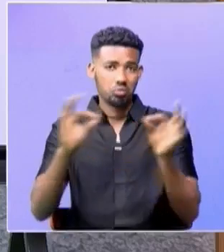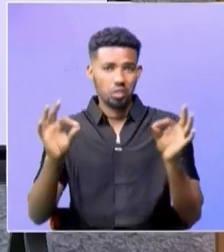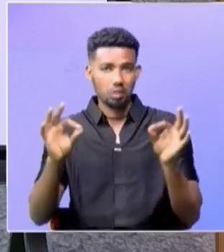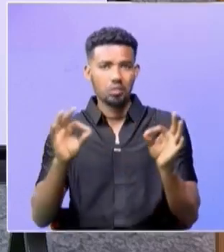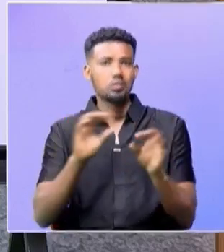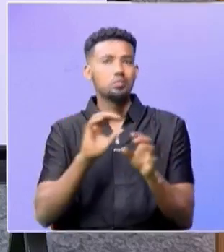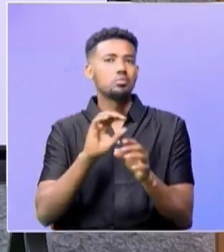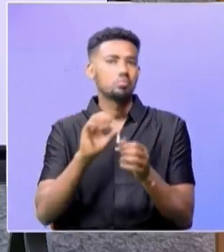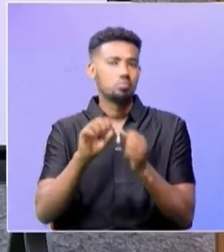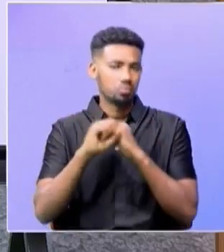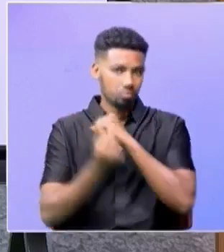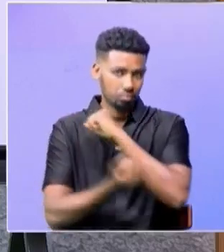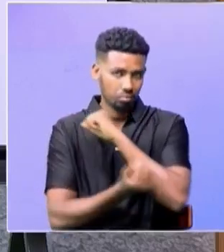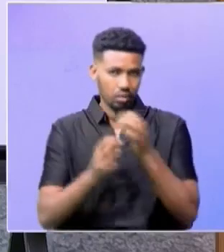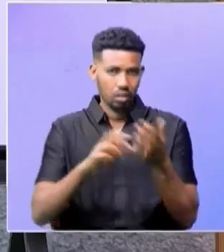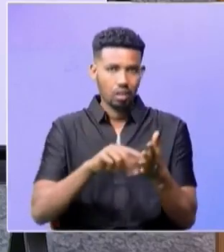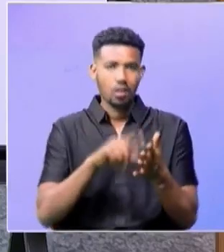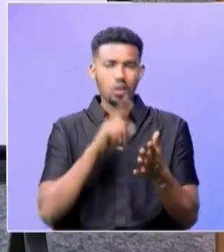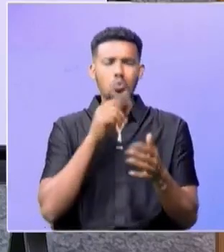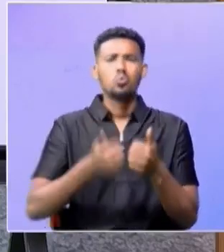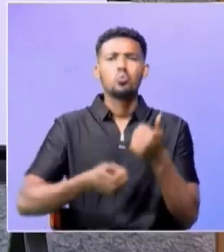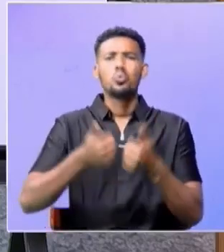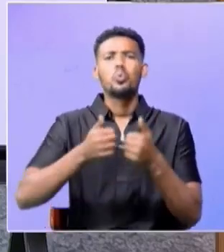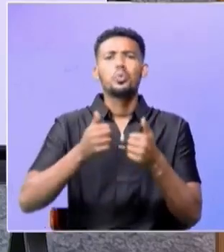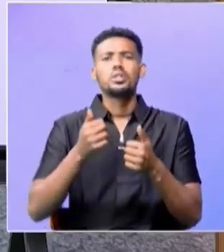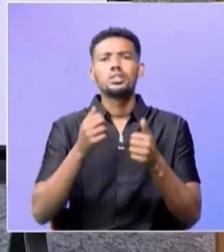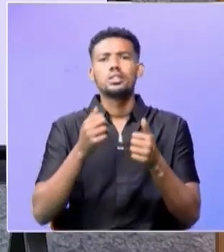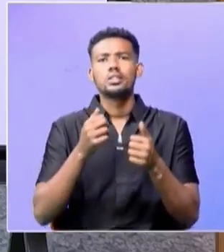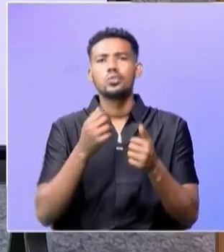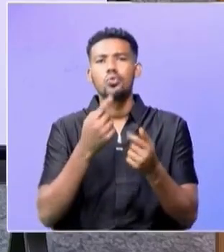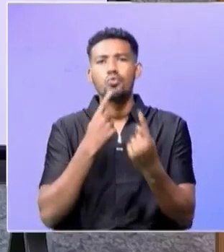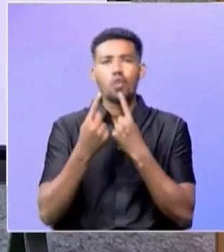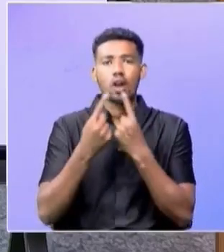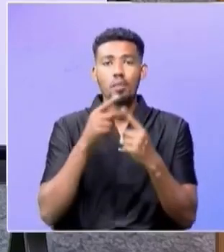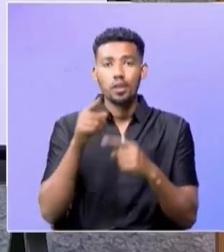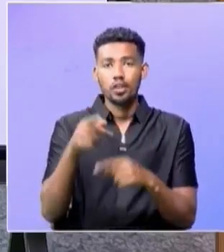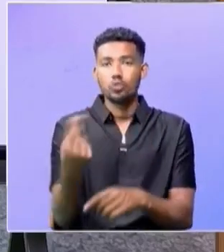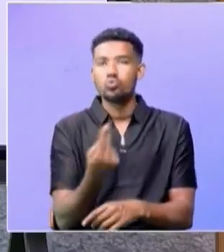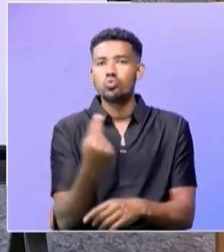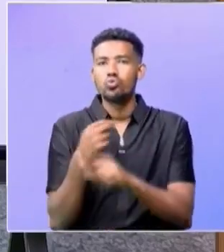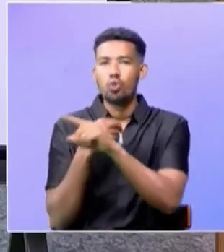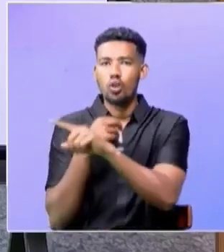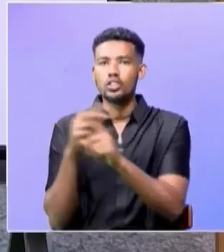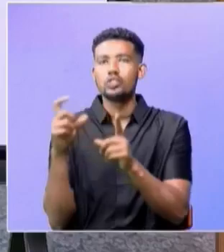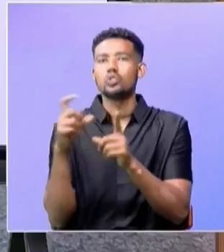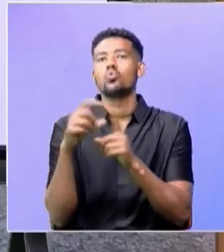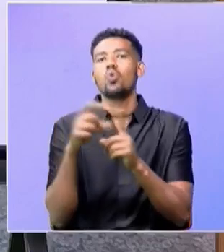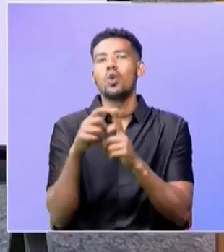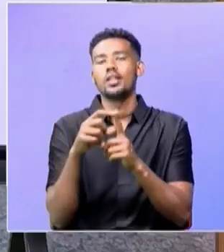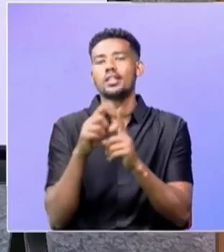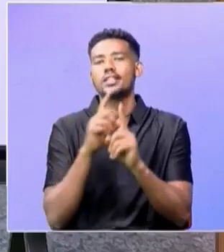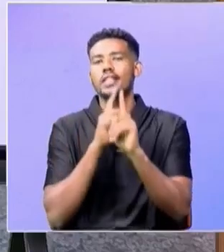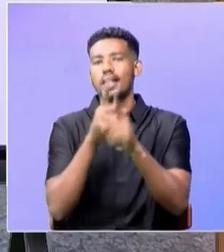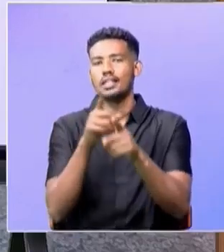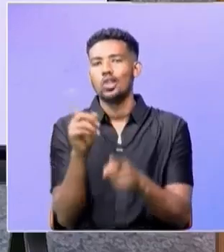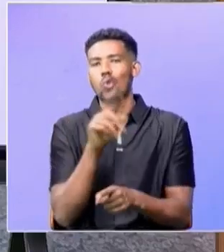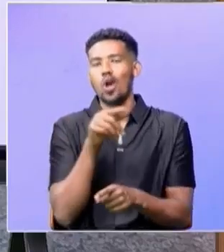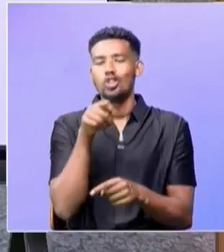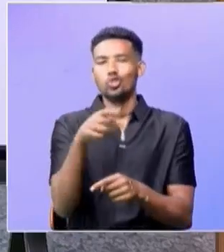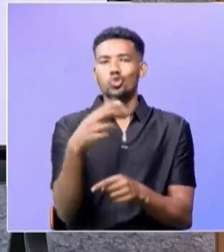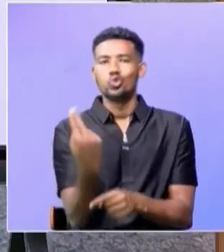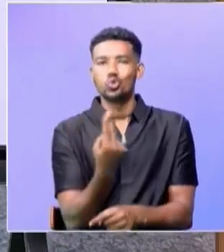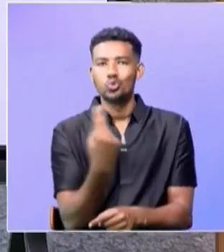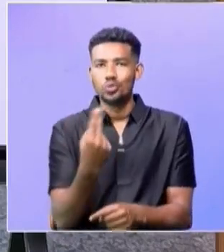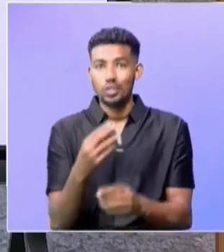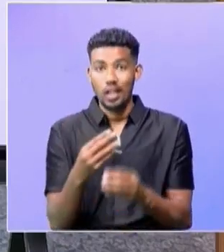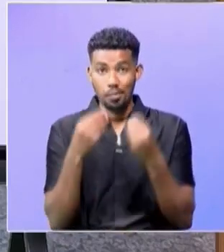want which kind of vocabulary you can use for these words or phrases. Let me see. Let